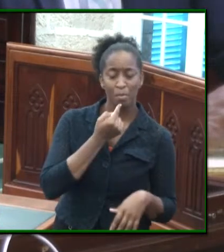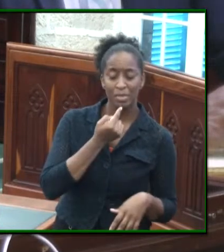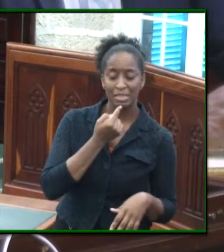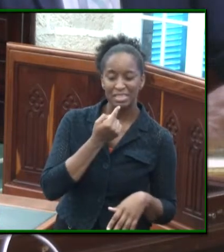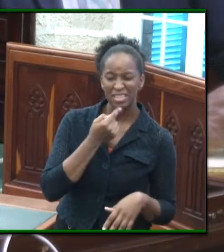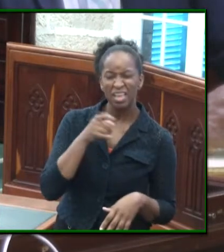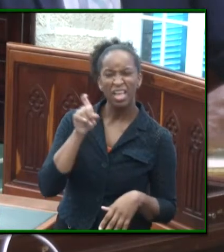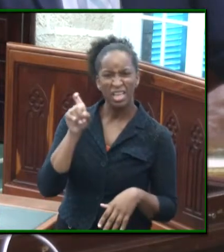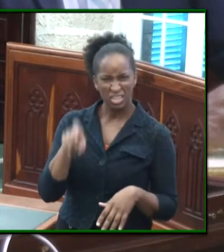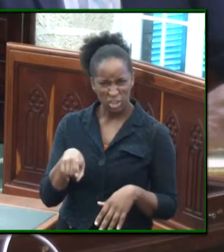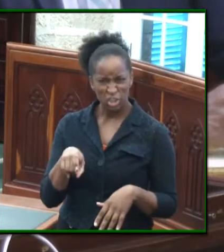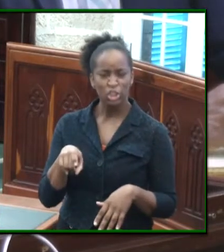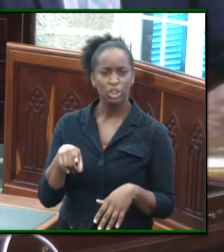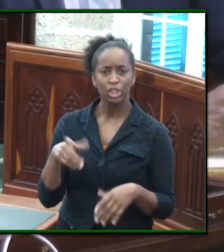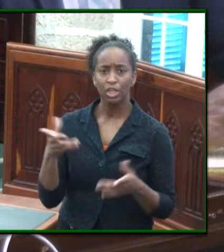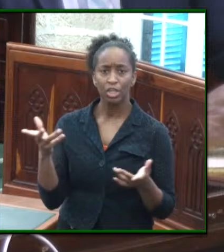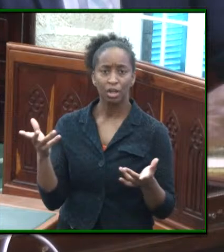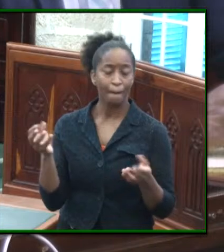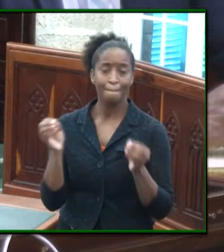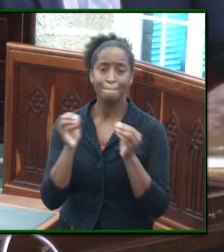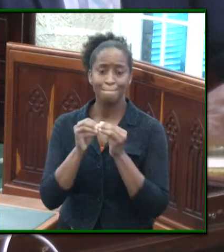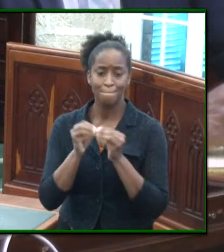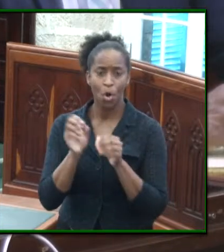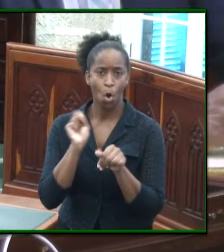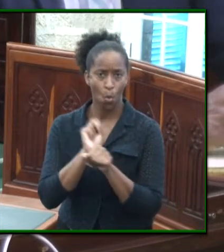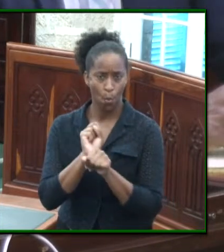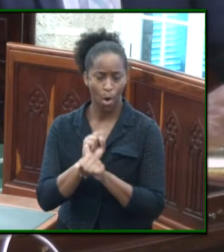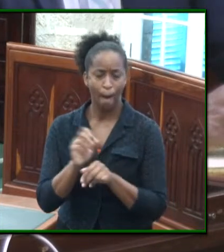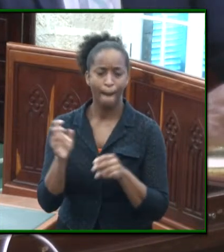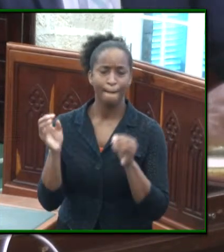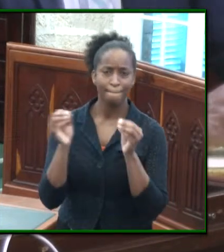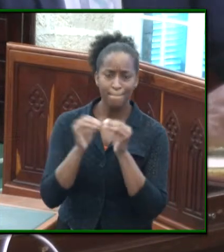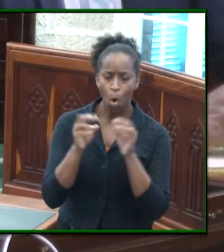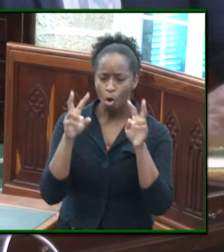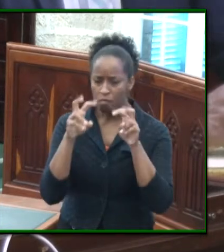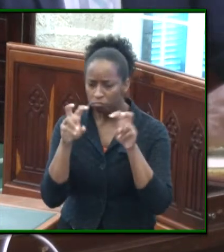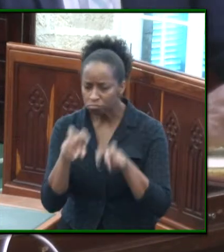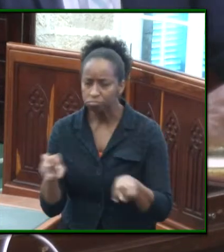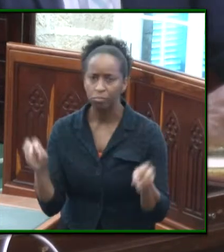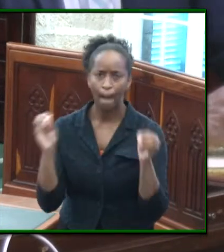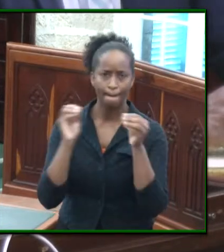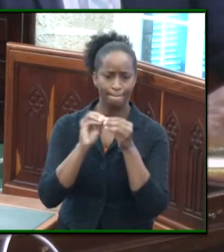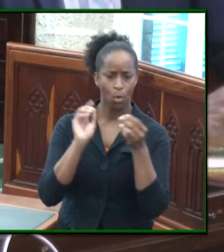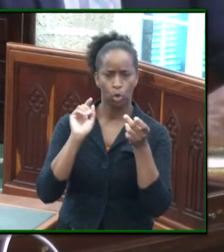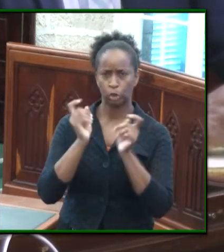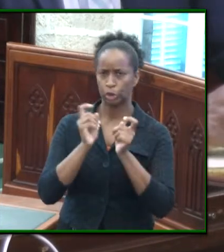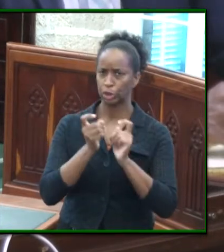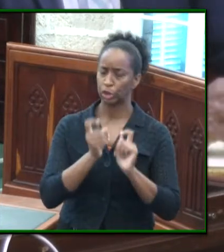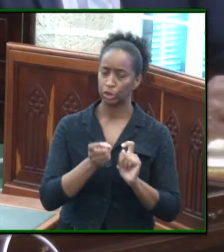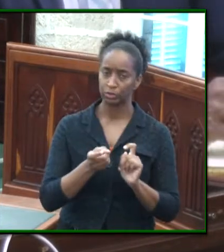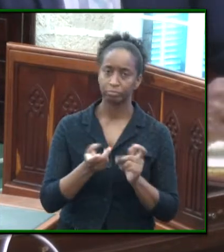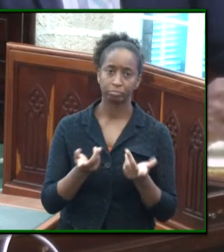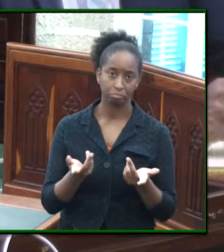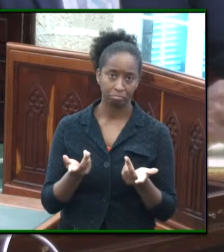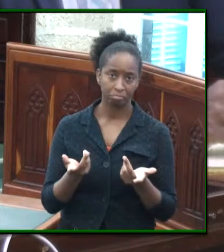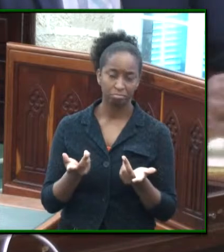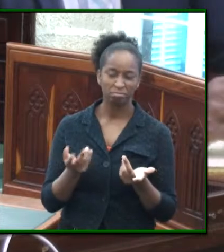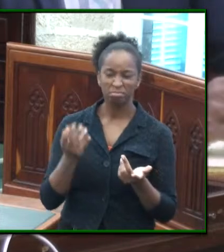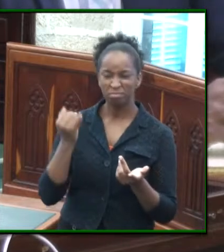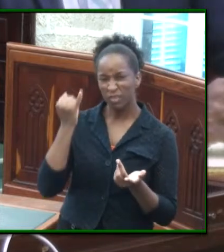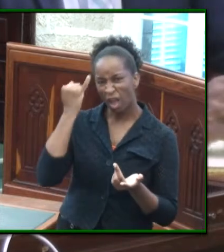has now funked us. But we now have to engage in the exercise as a government